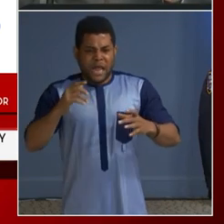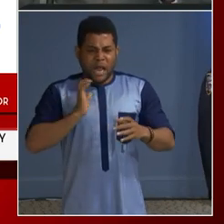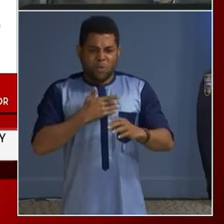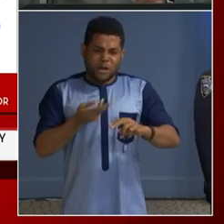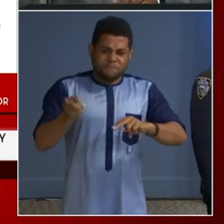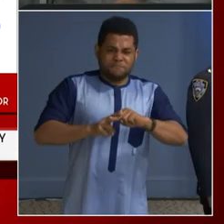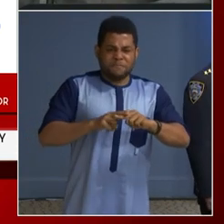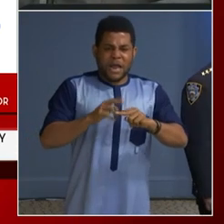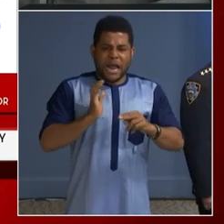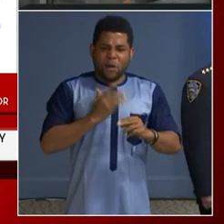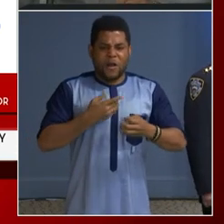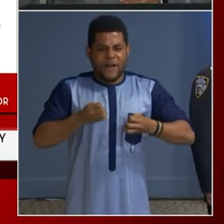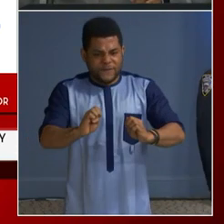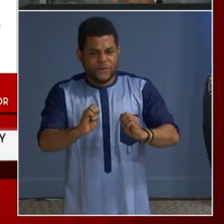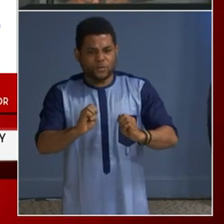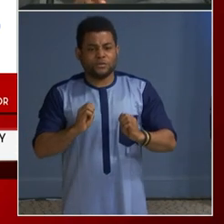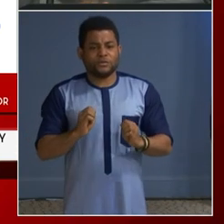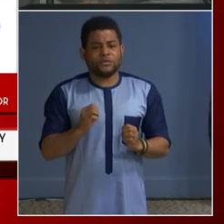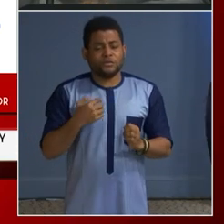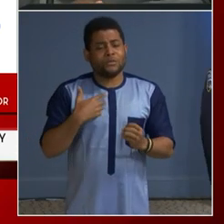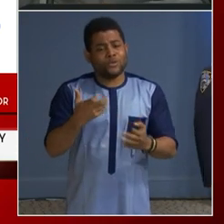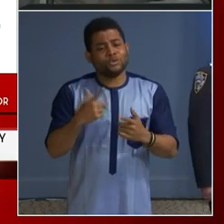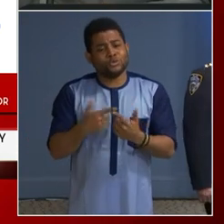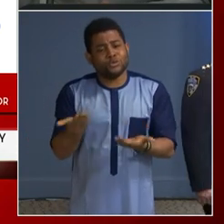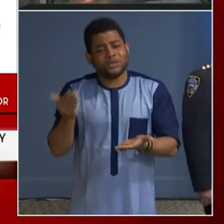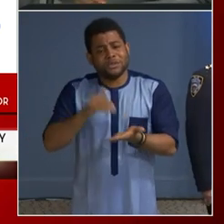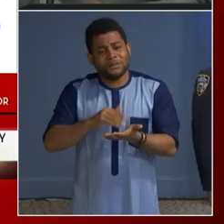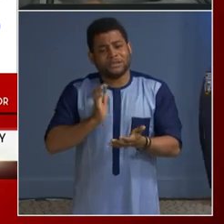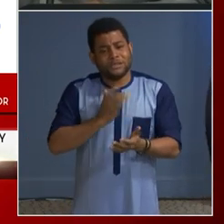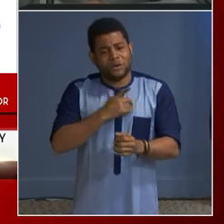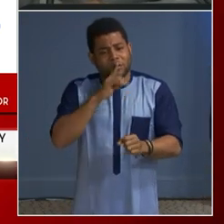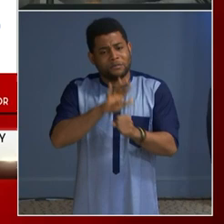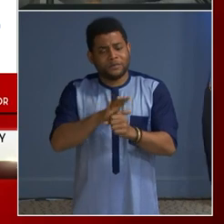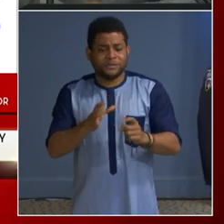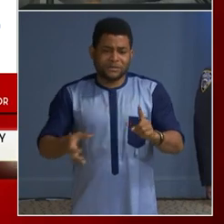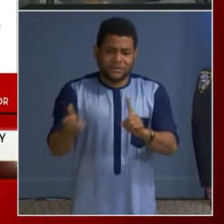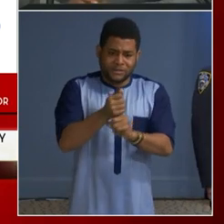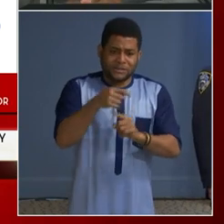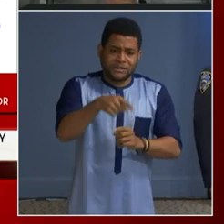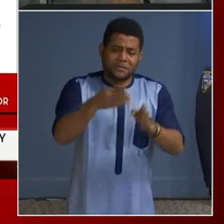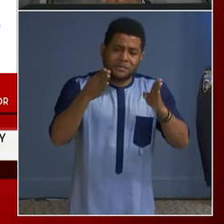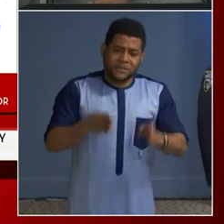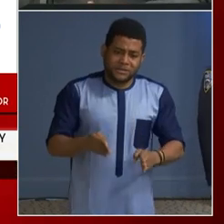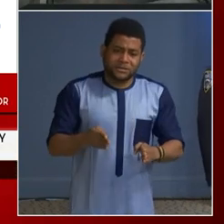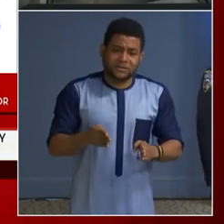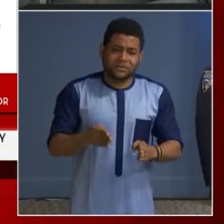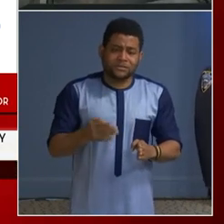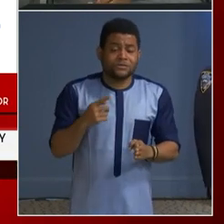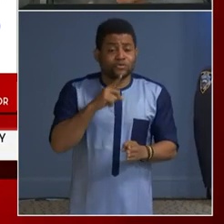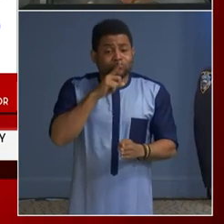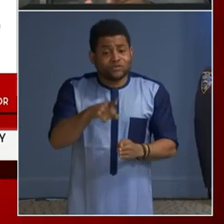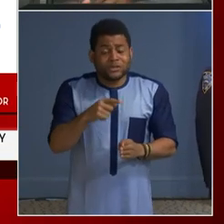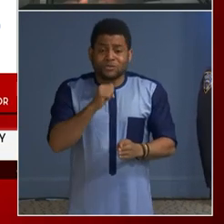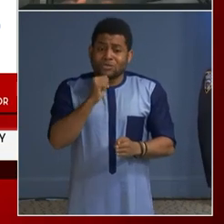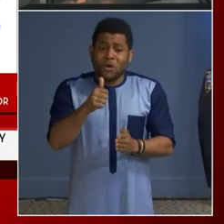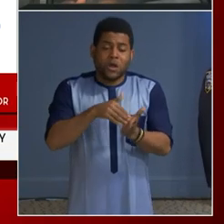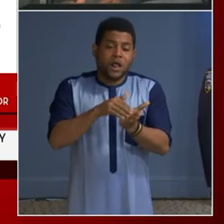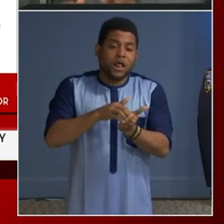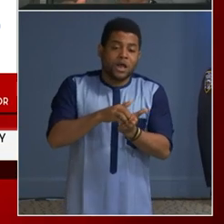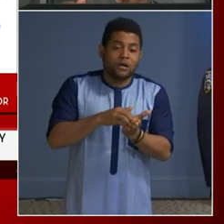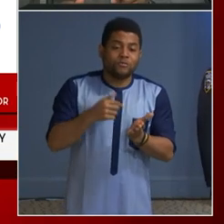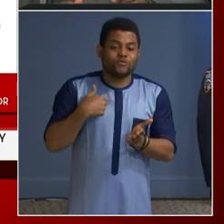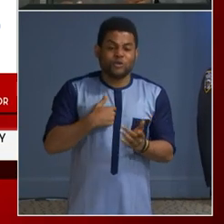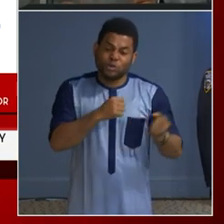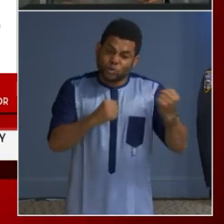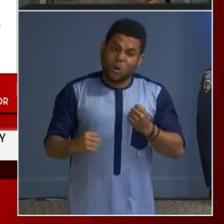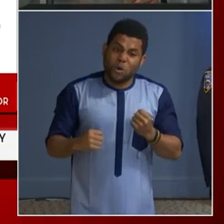Let me reiterate, our commitment to arresting the criminal responsible for these acts is unwavering. To that end,